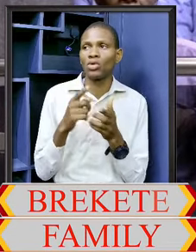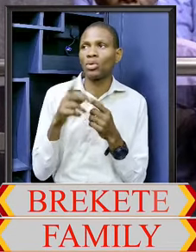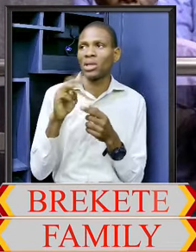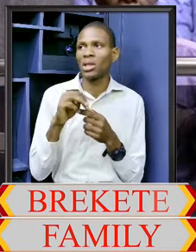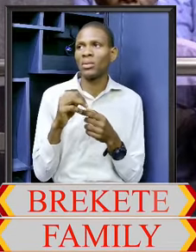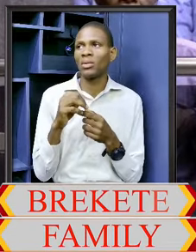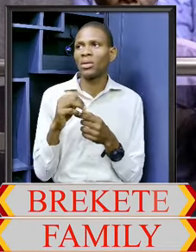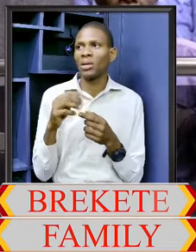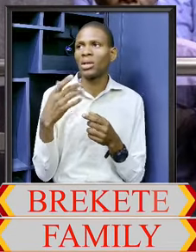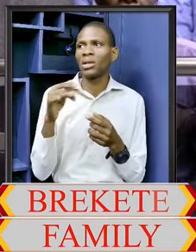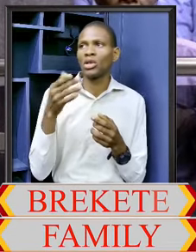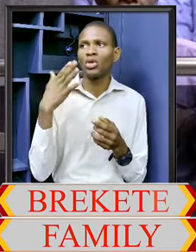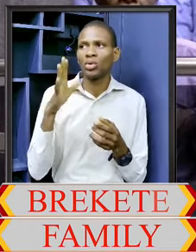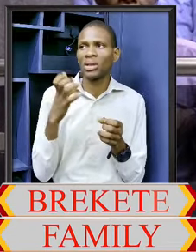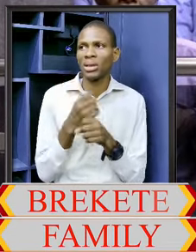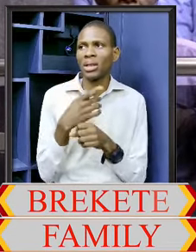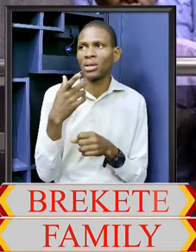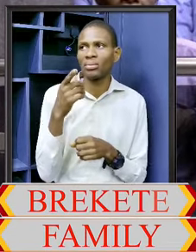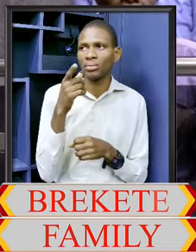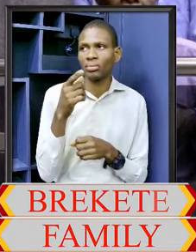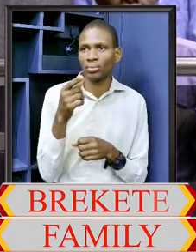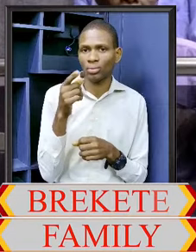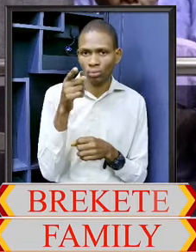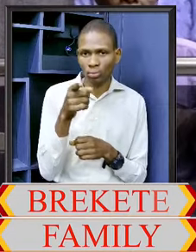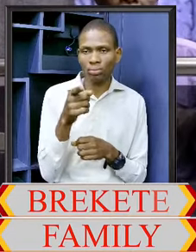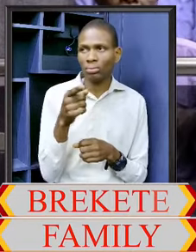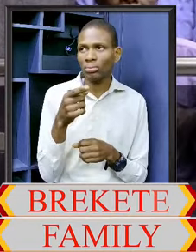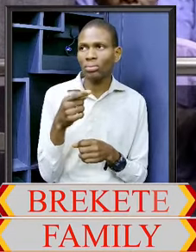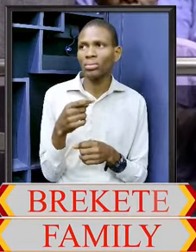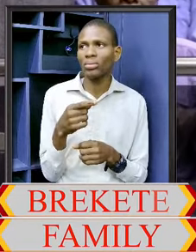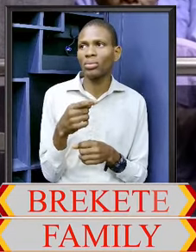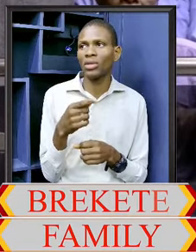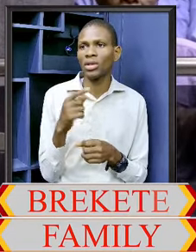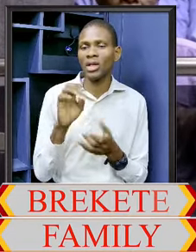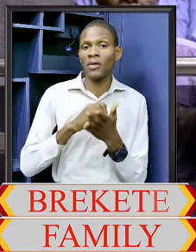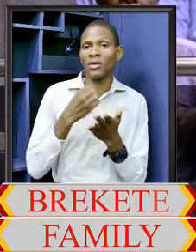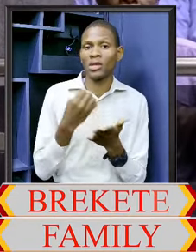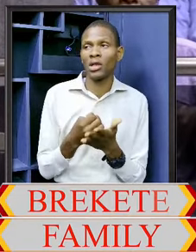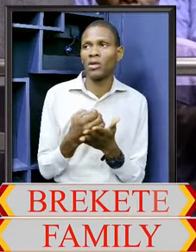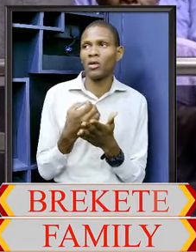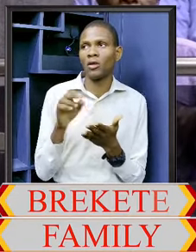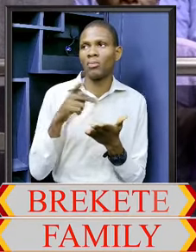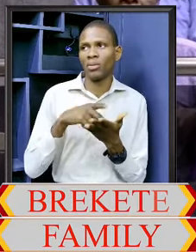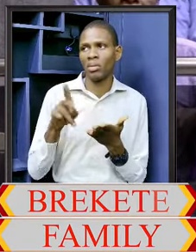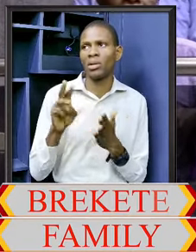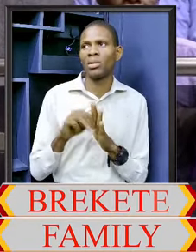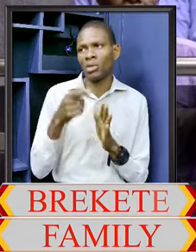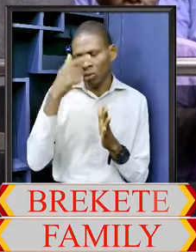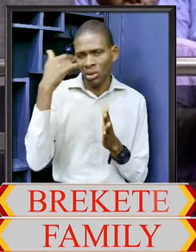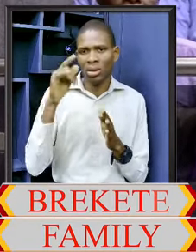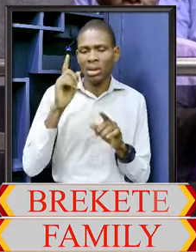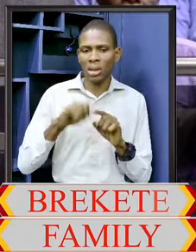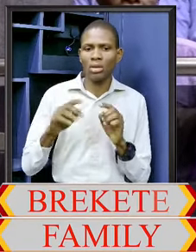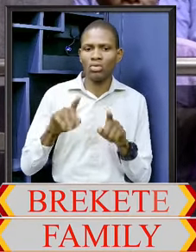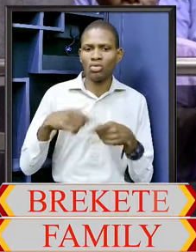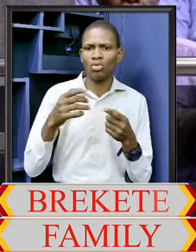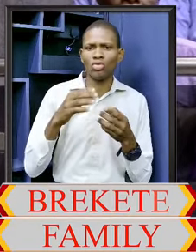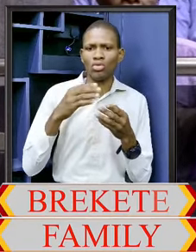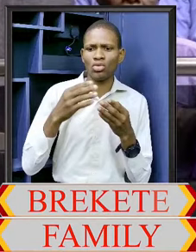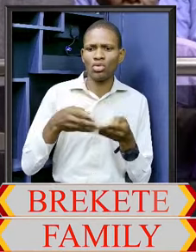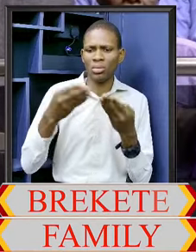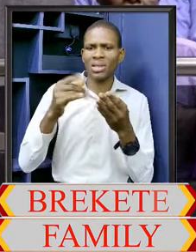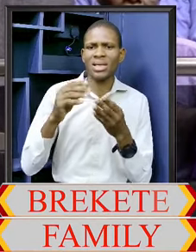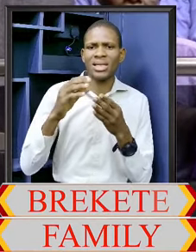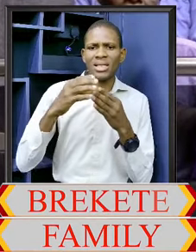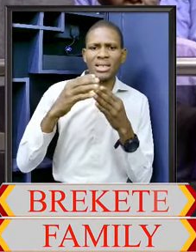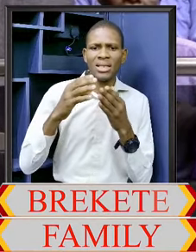them, they should get me the evidence. You know, they cannot go and submit a check to them